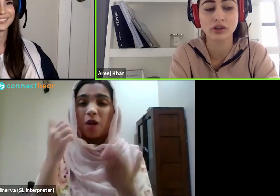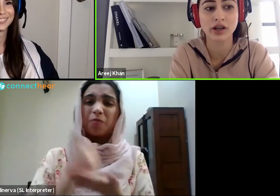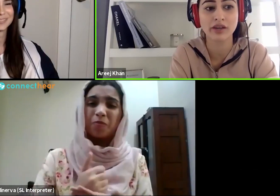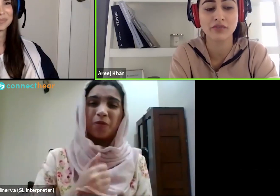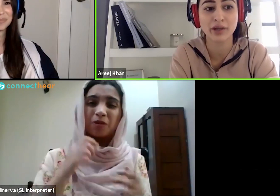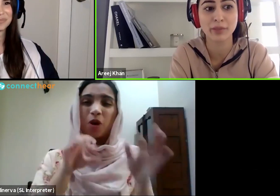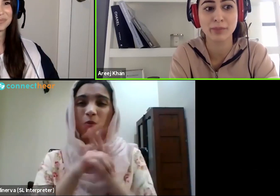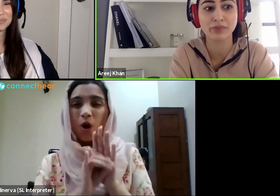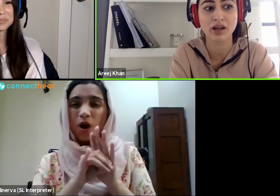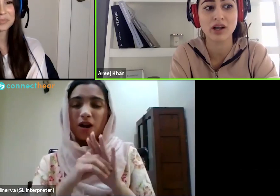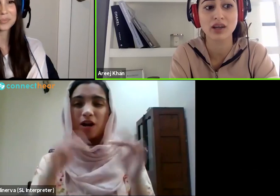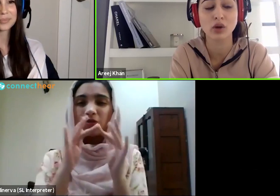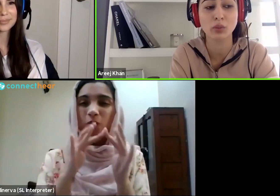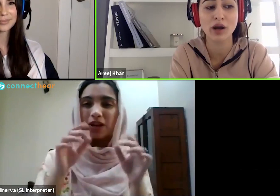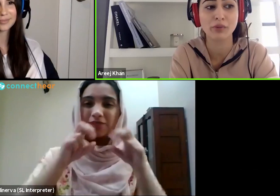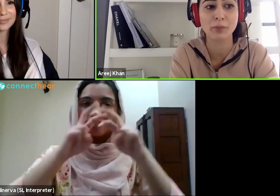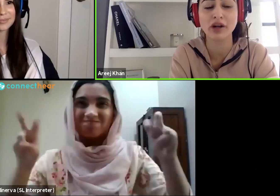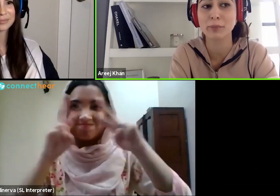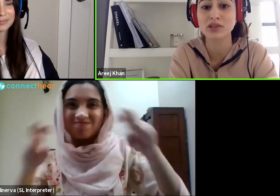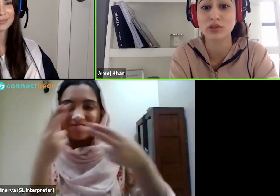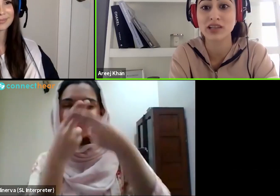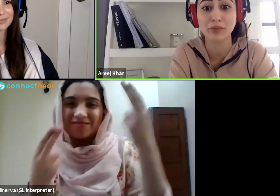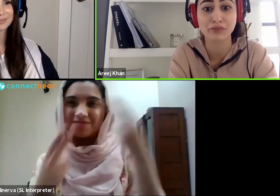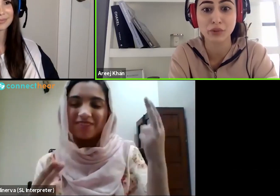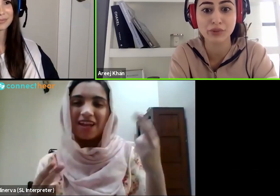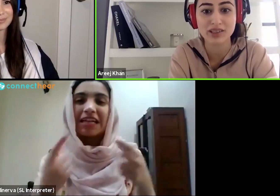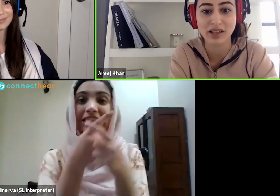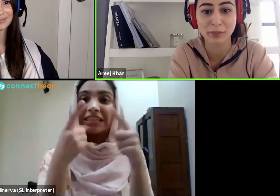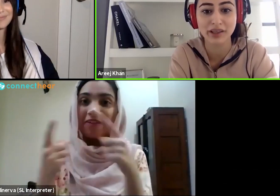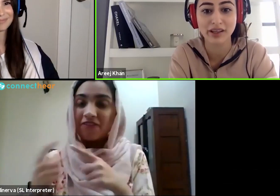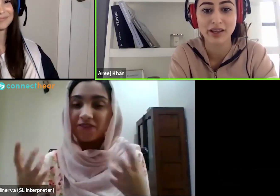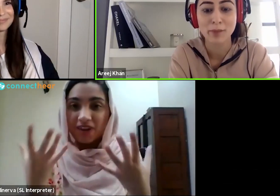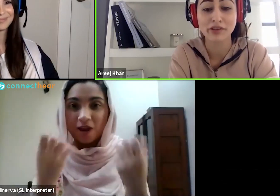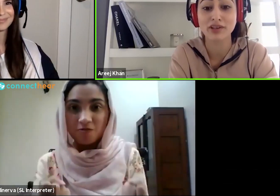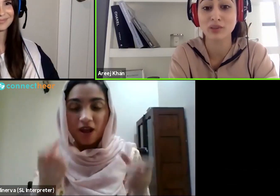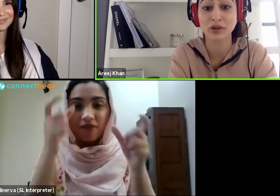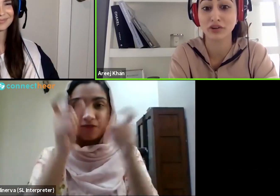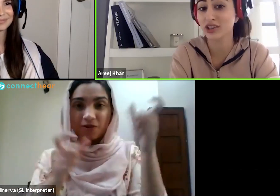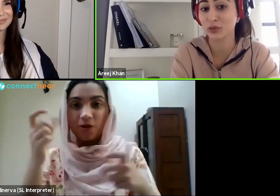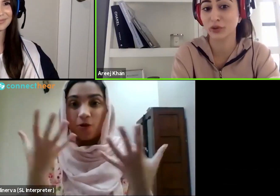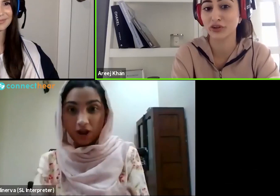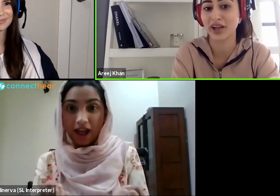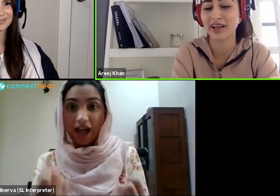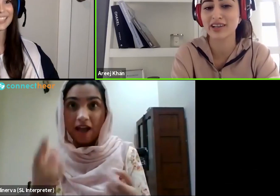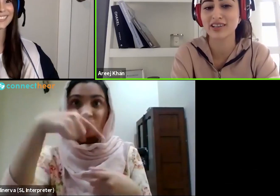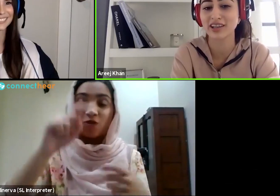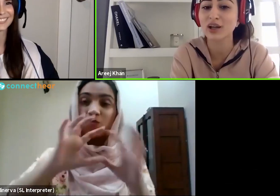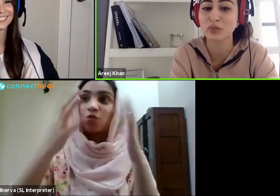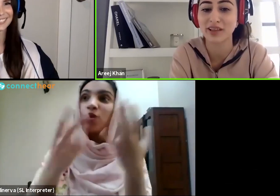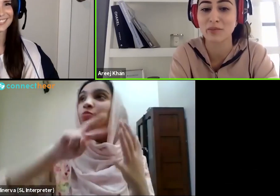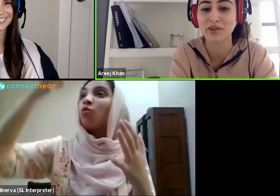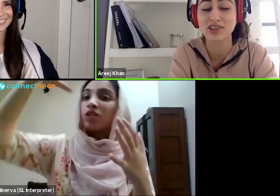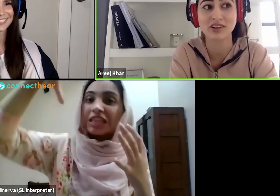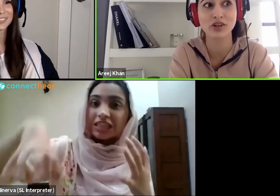socializing online and finding people like us that, oh, wow, there might not be someone down the road that's like me, but there is someone across the world and I can